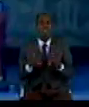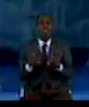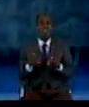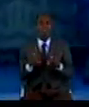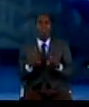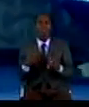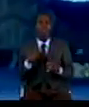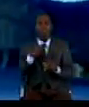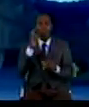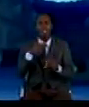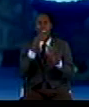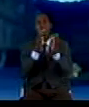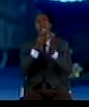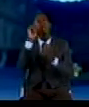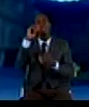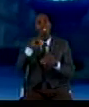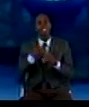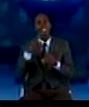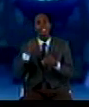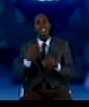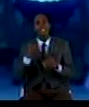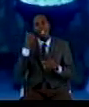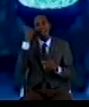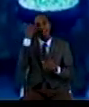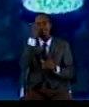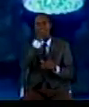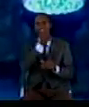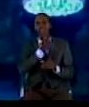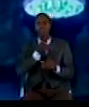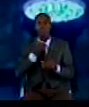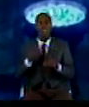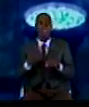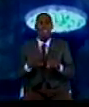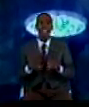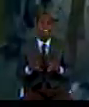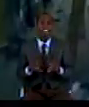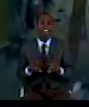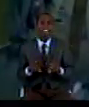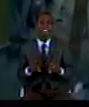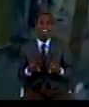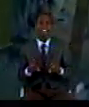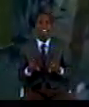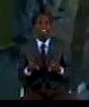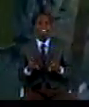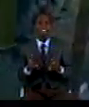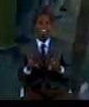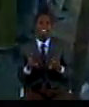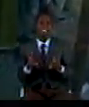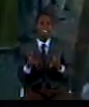way. And we must praise him in the African way.